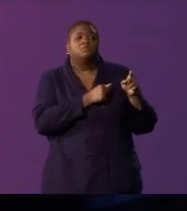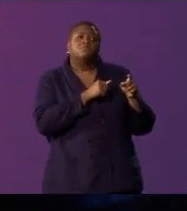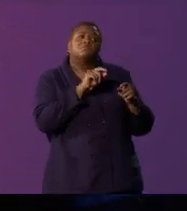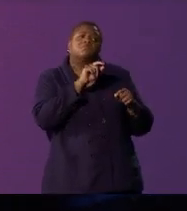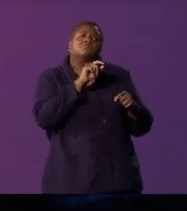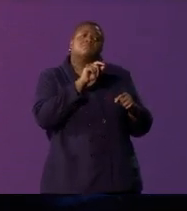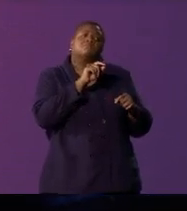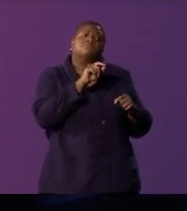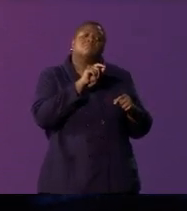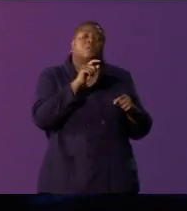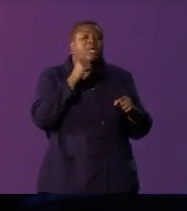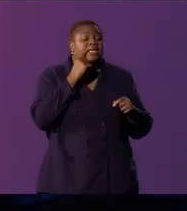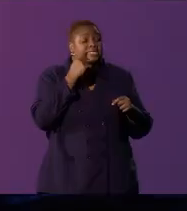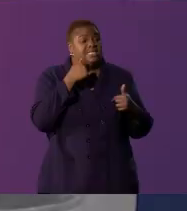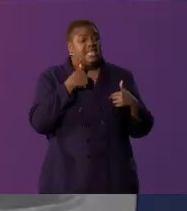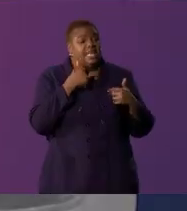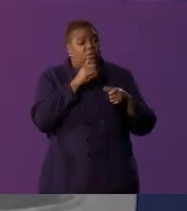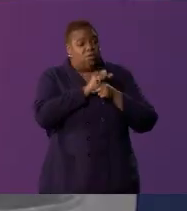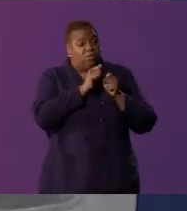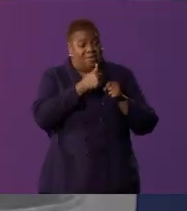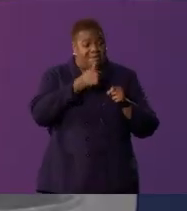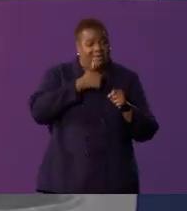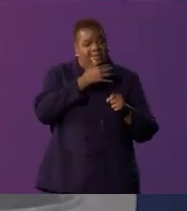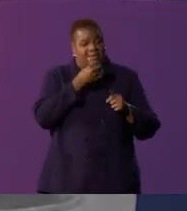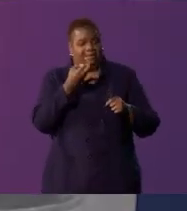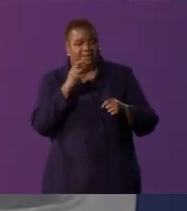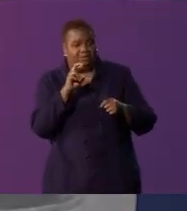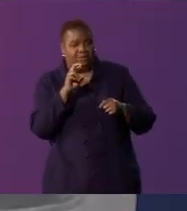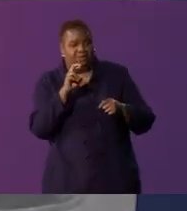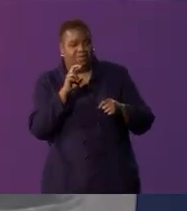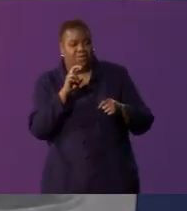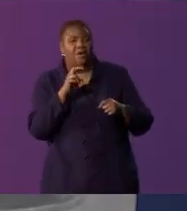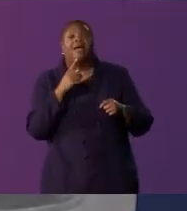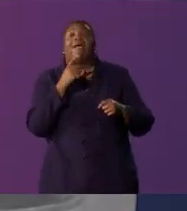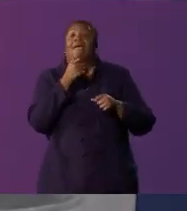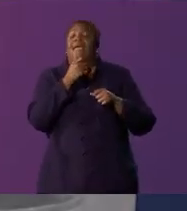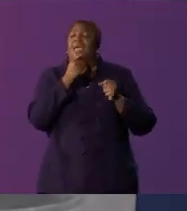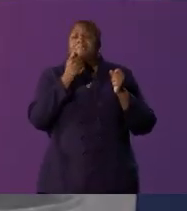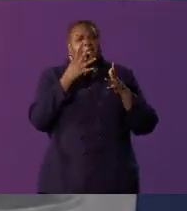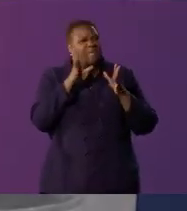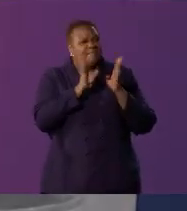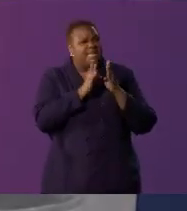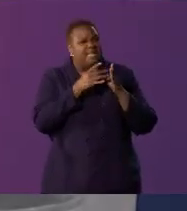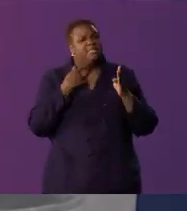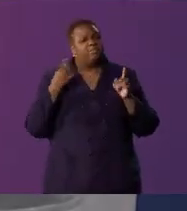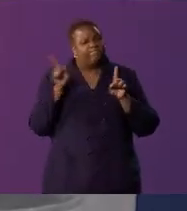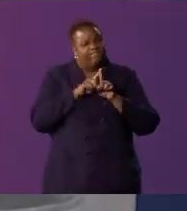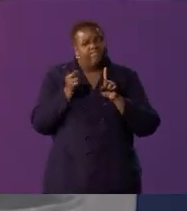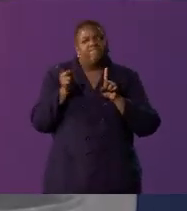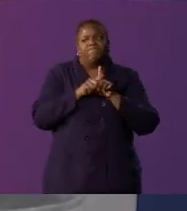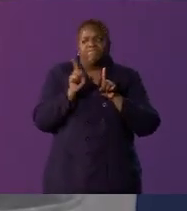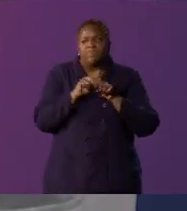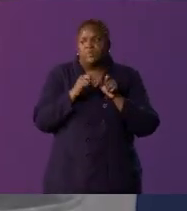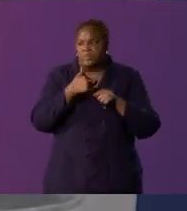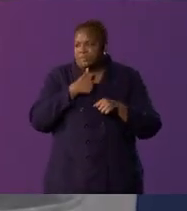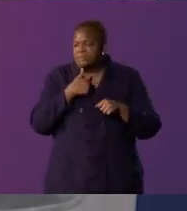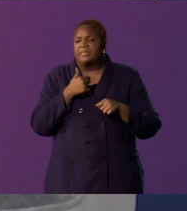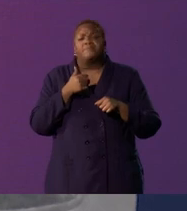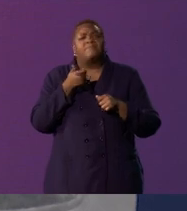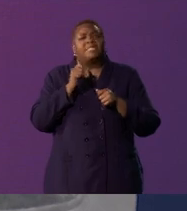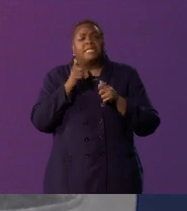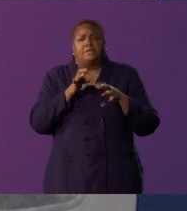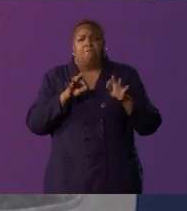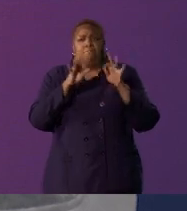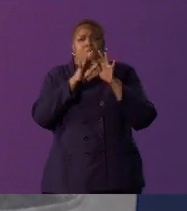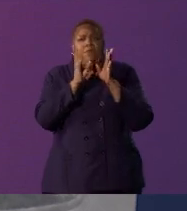with the HR person and with me directly, and came with me to as many meetings as she could. And at the end of every meeting, any major meeting, especially